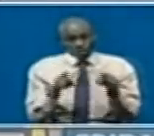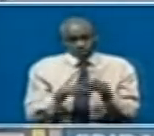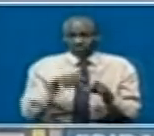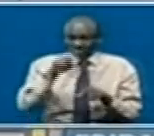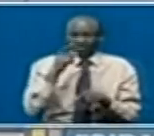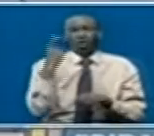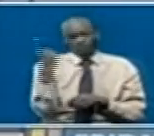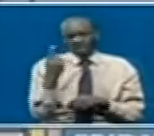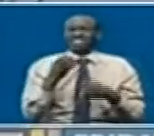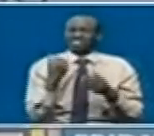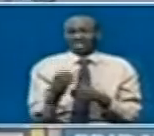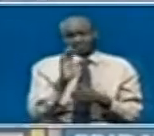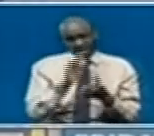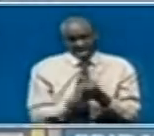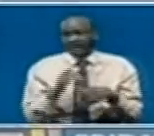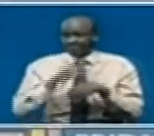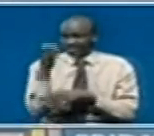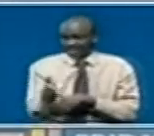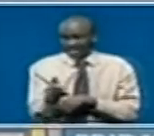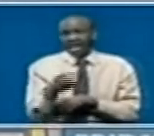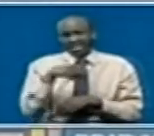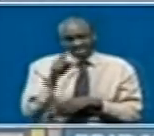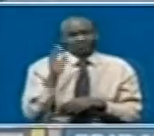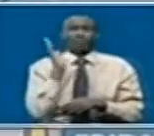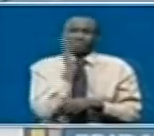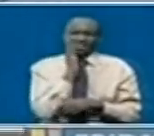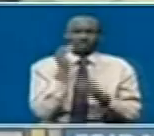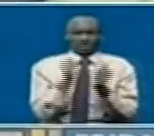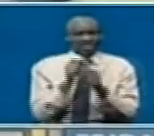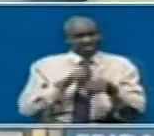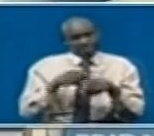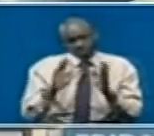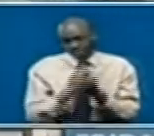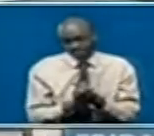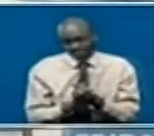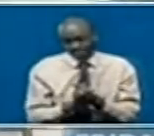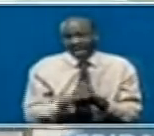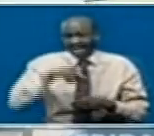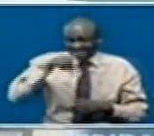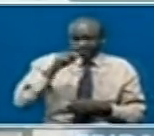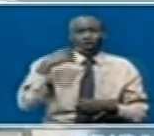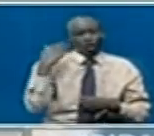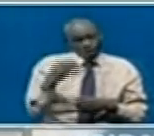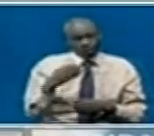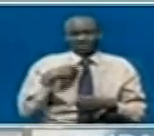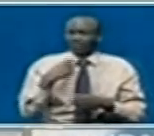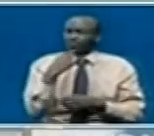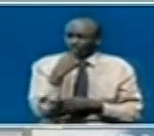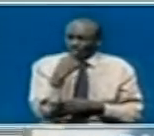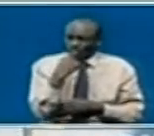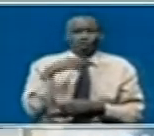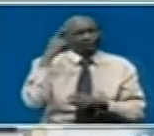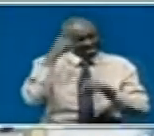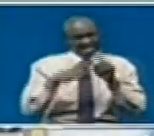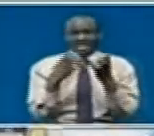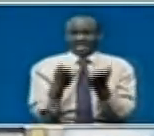only child Ethan, who has never felt the embrace of his mother since birth. Ellie has been dependent on this feeding tube for nearly 1 year